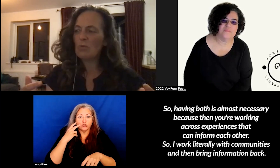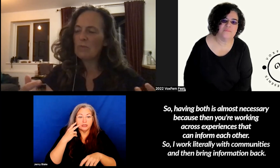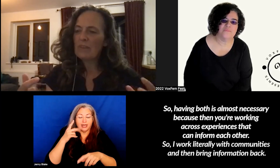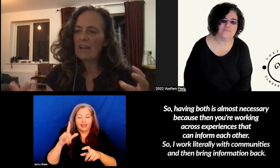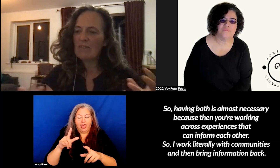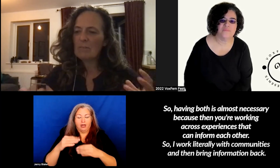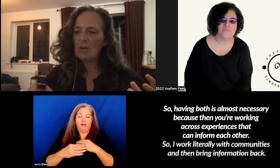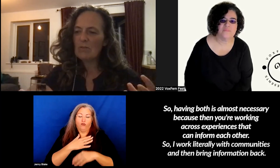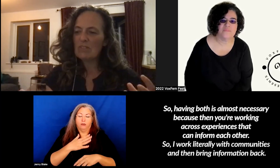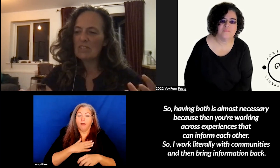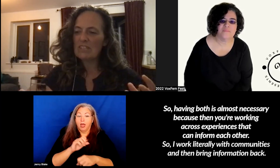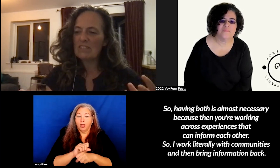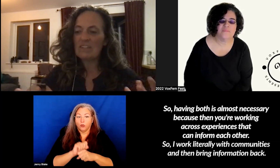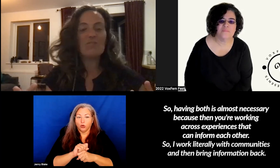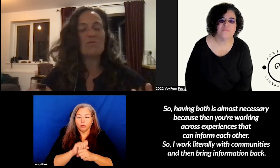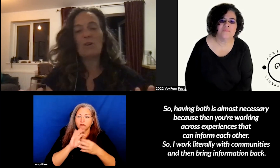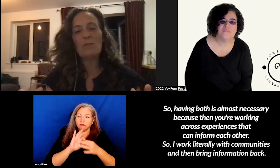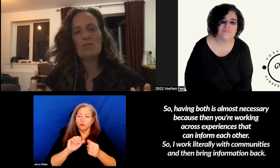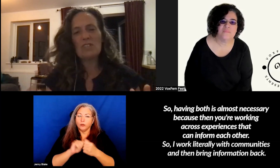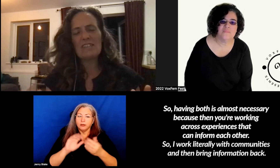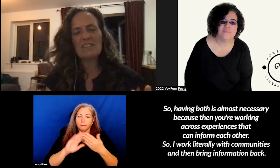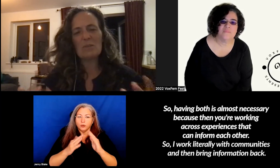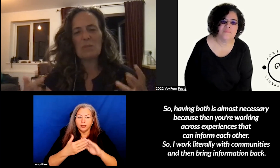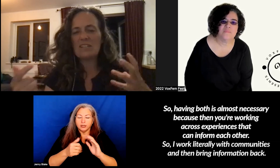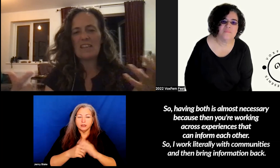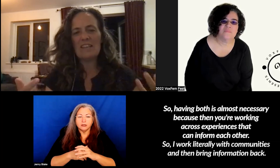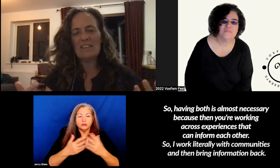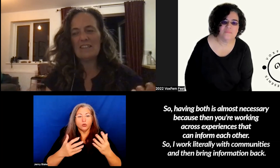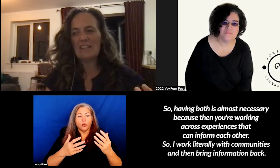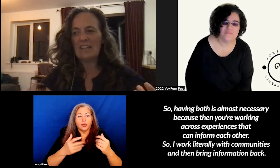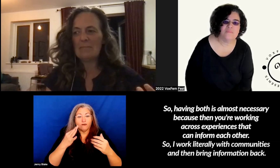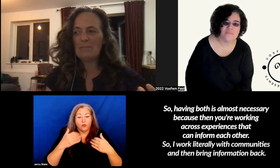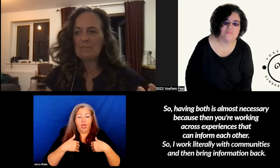So having both is almost necessary, because then